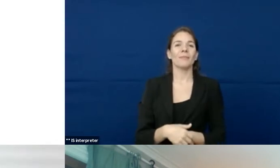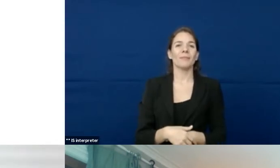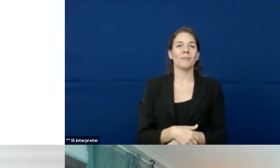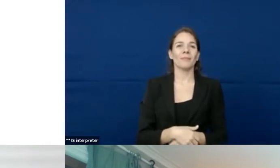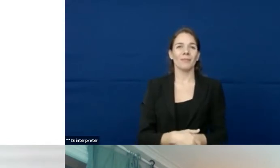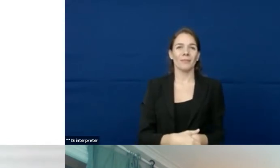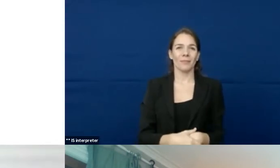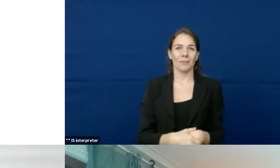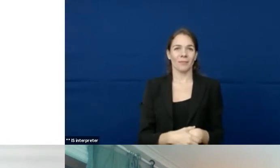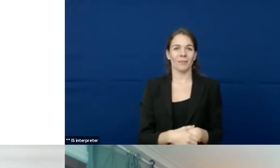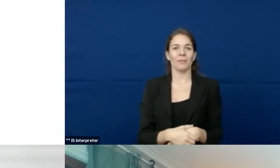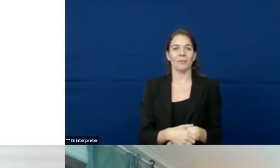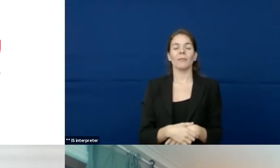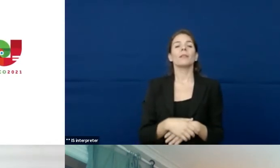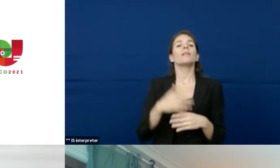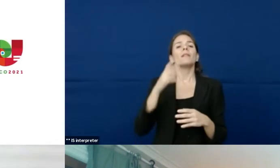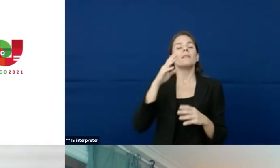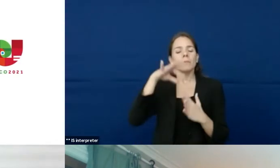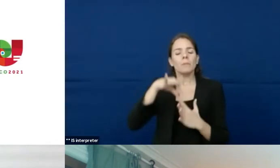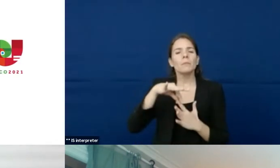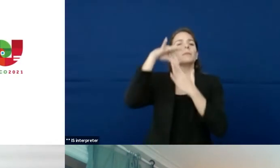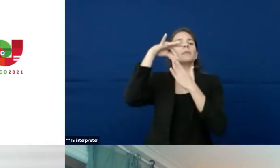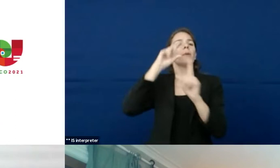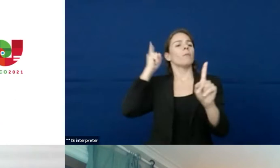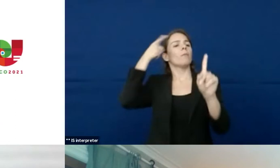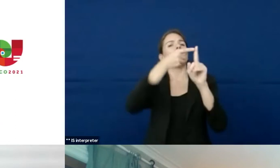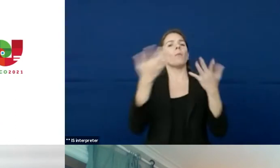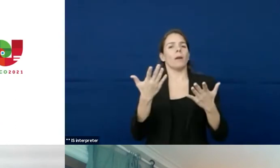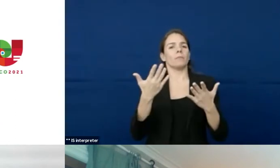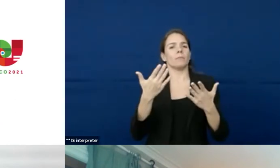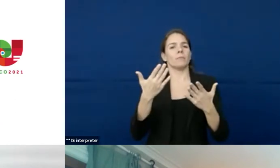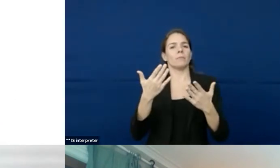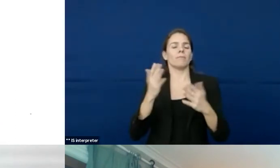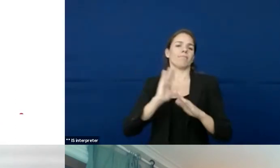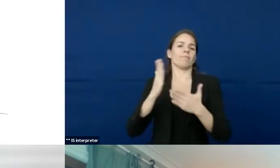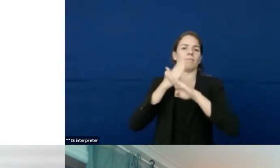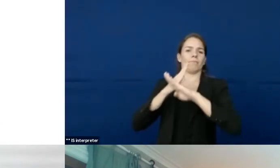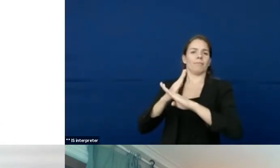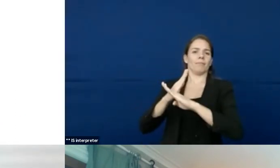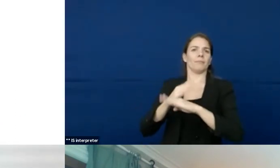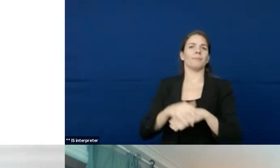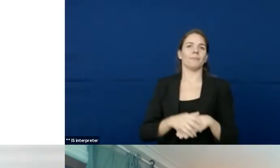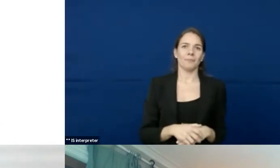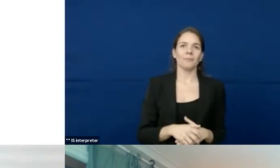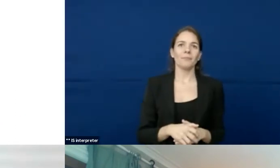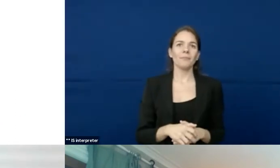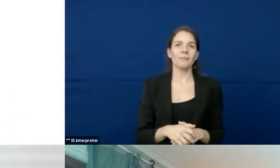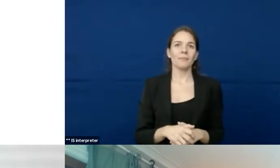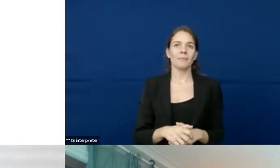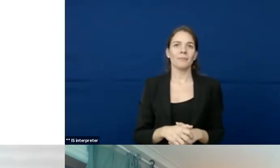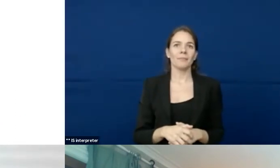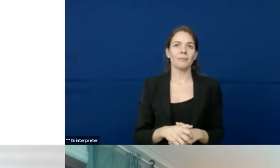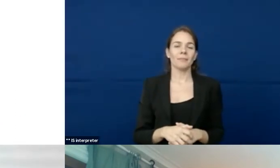violence, it didn't get a lot of votes. we have conflicting